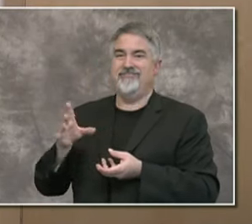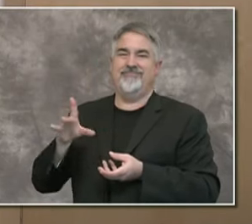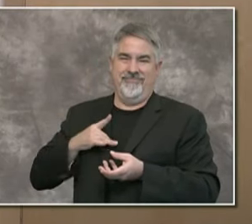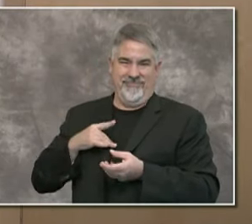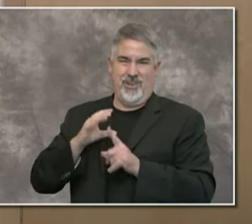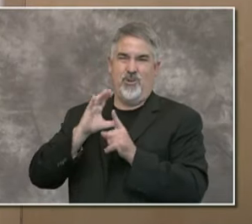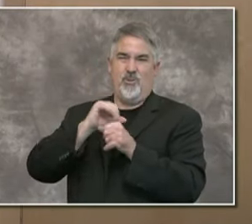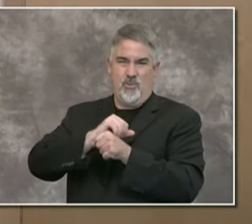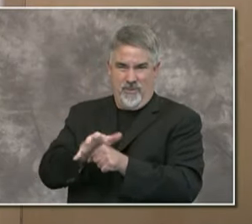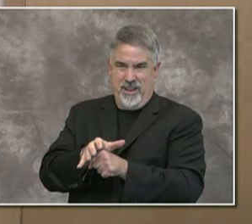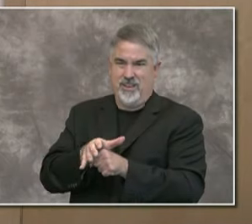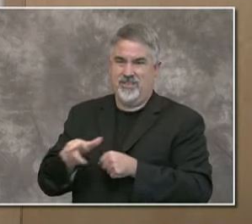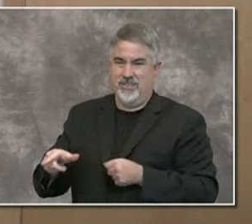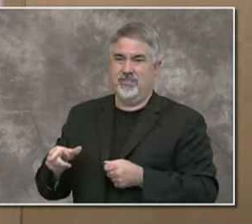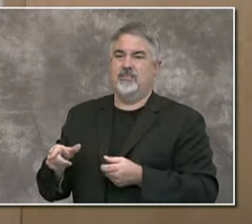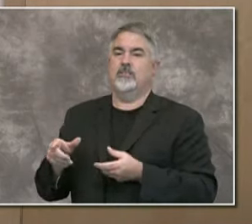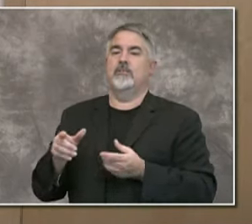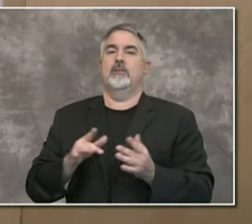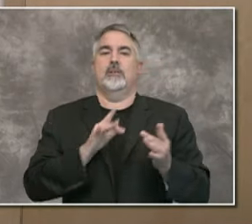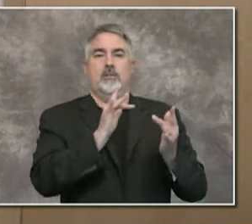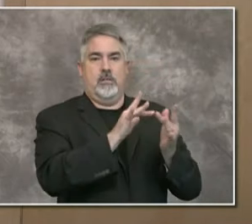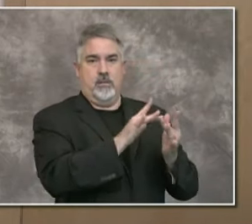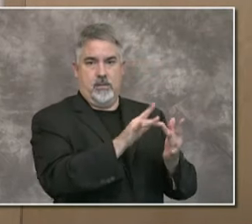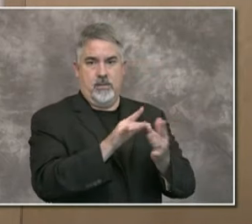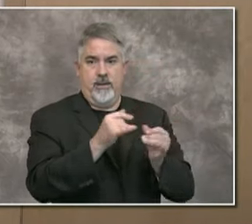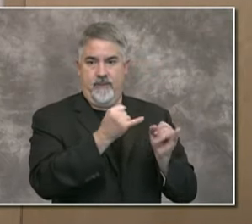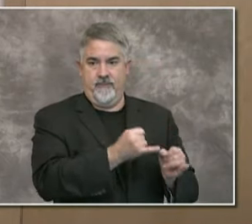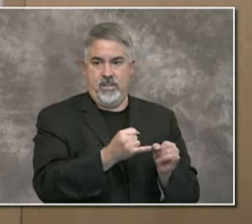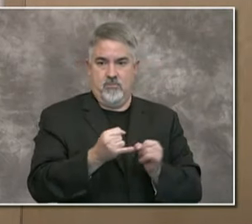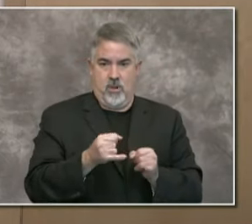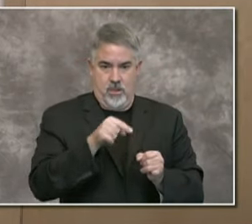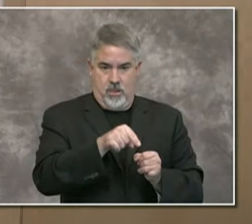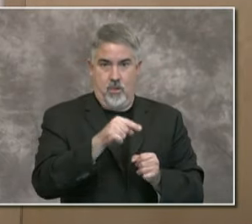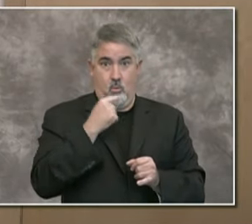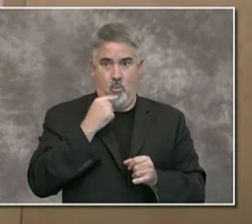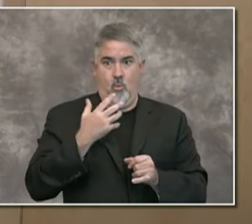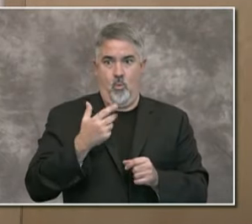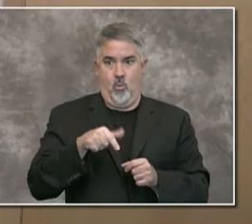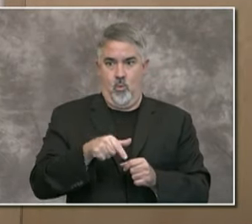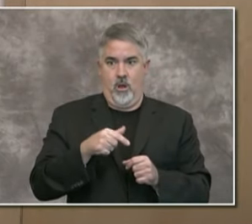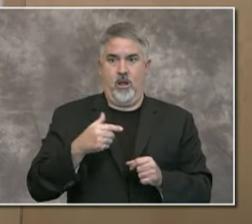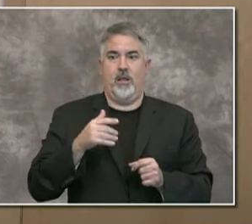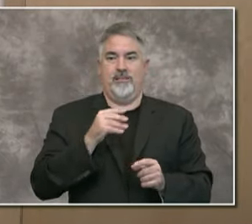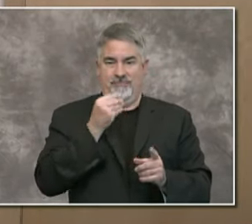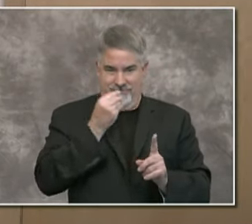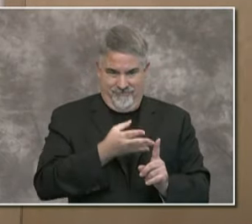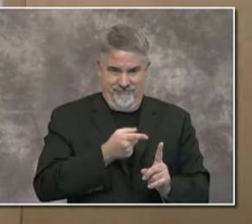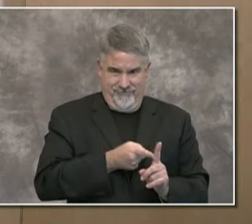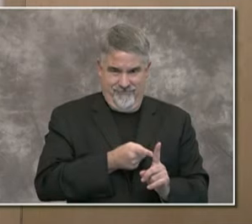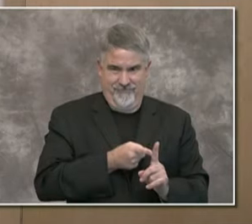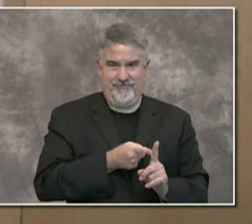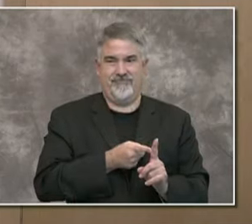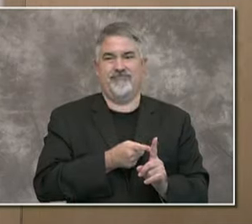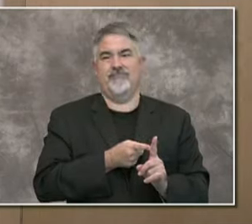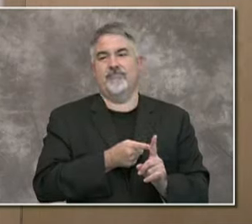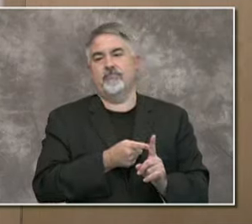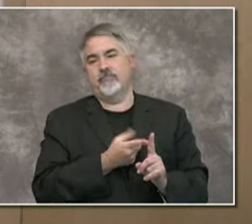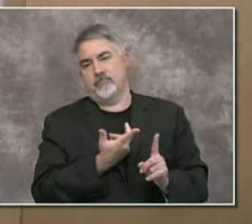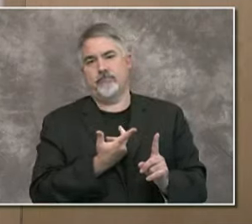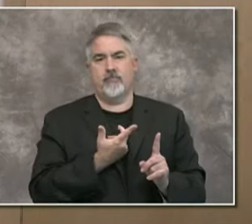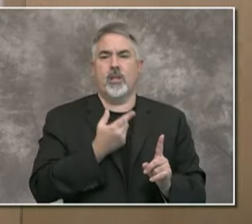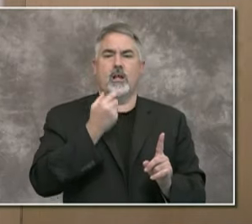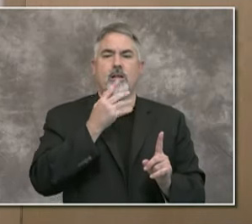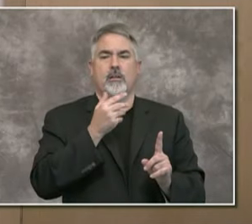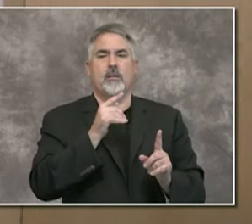we contact the individual that's positive after we've contacted their provider to let their provider know. And